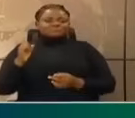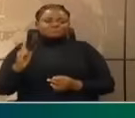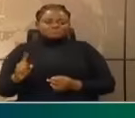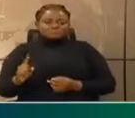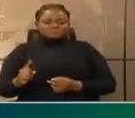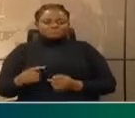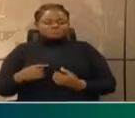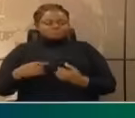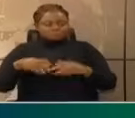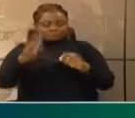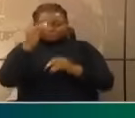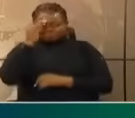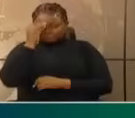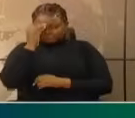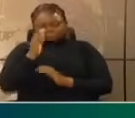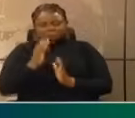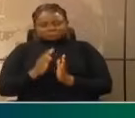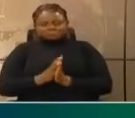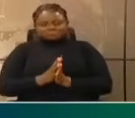Unima may catch though.